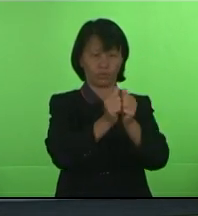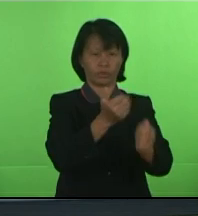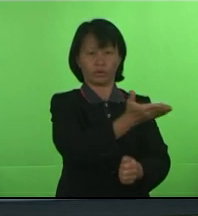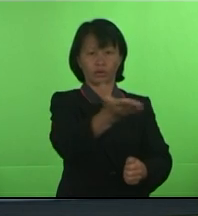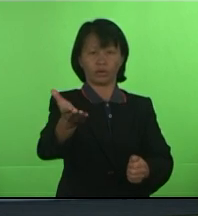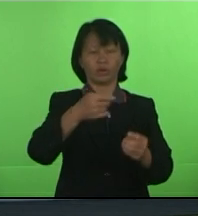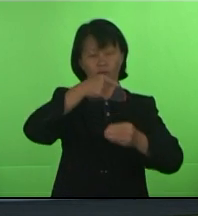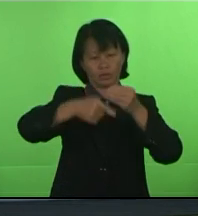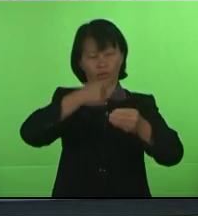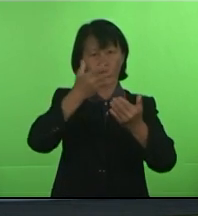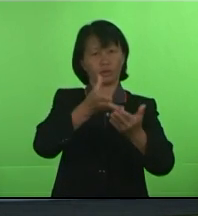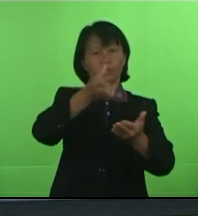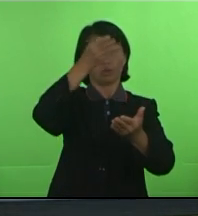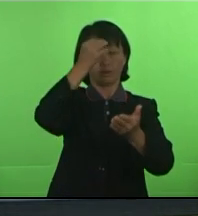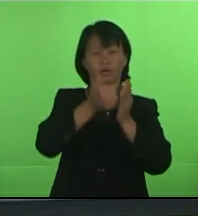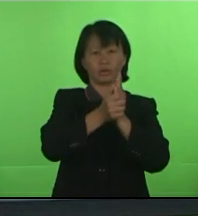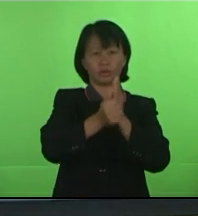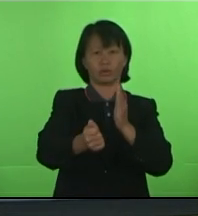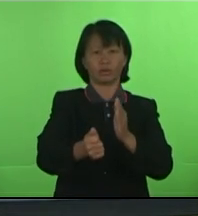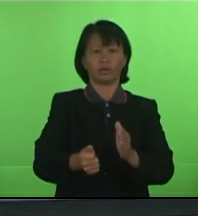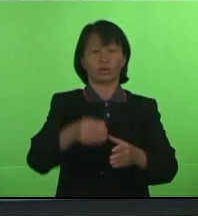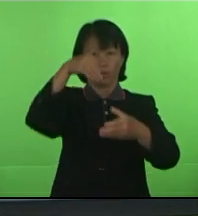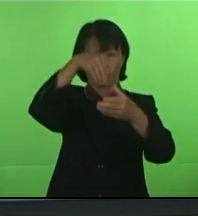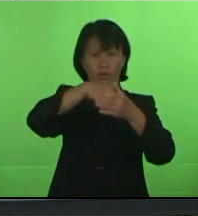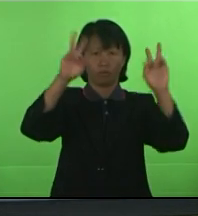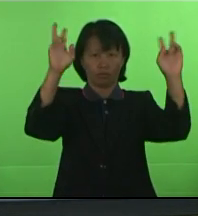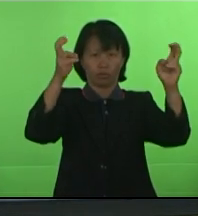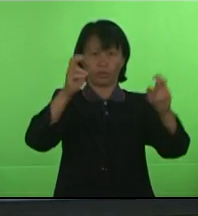about learning skills in topic 1.